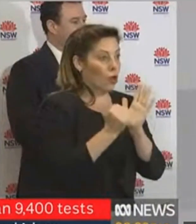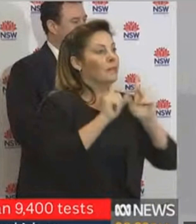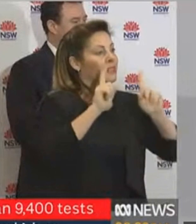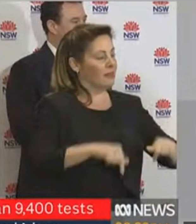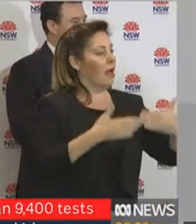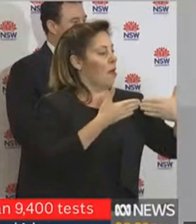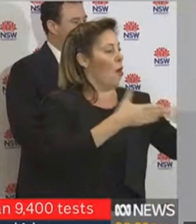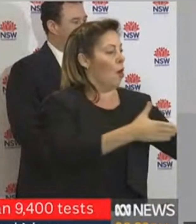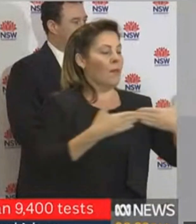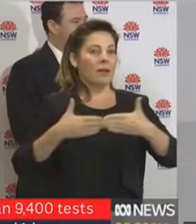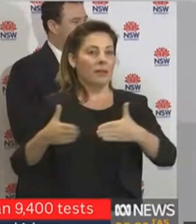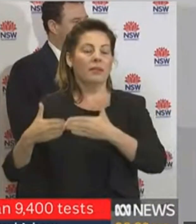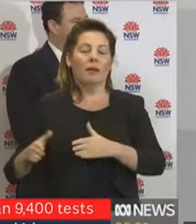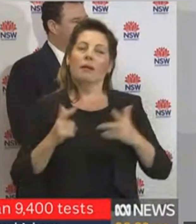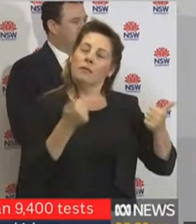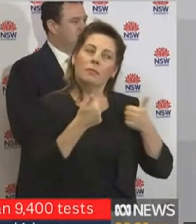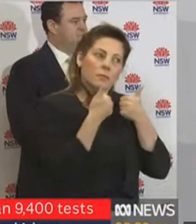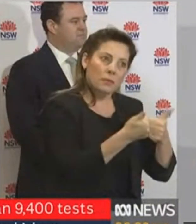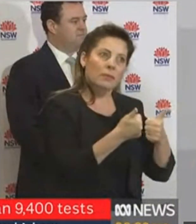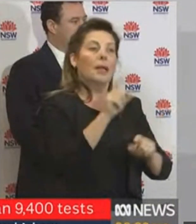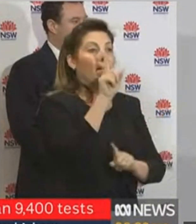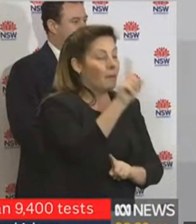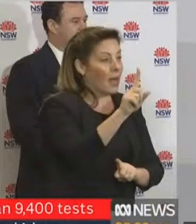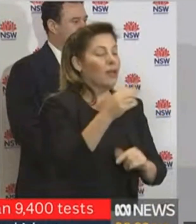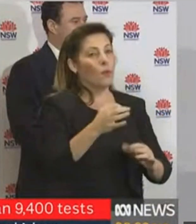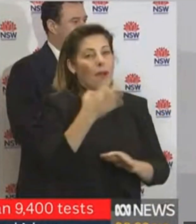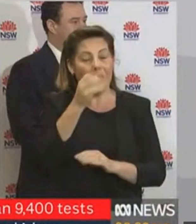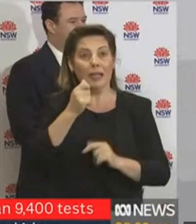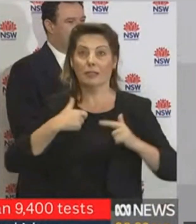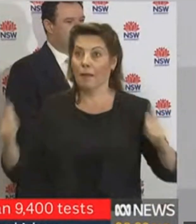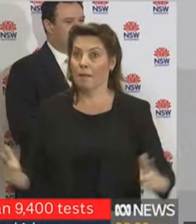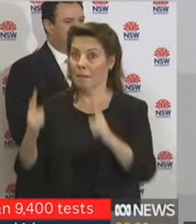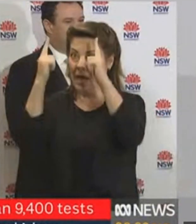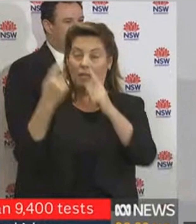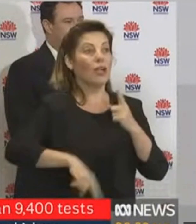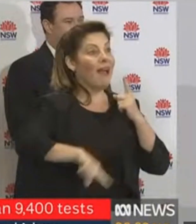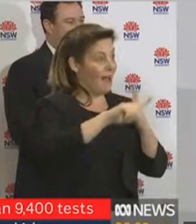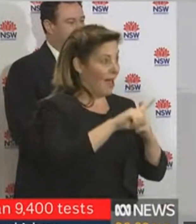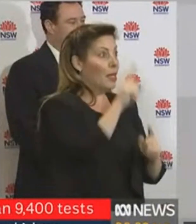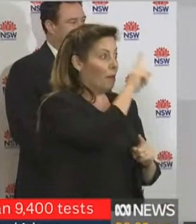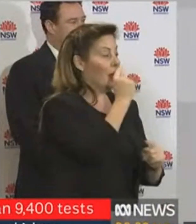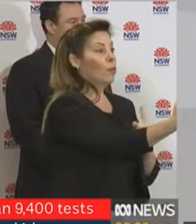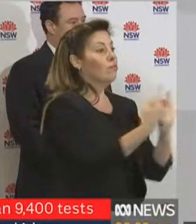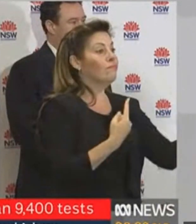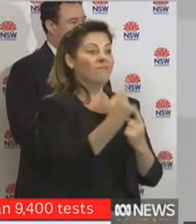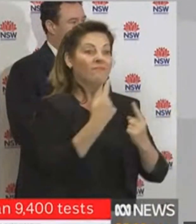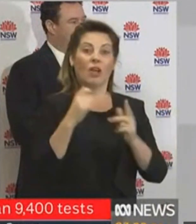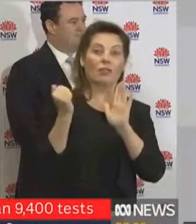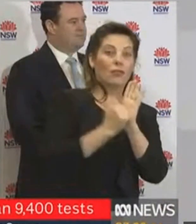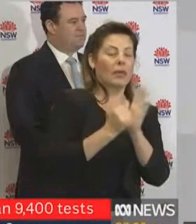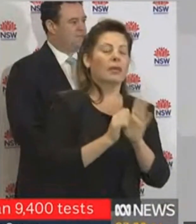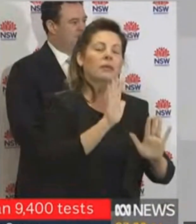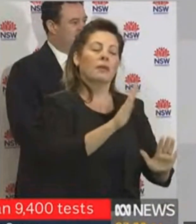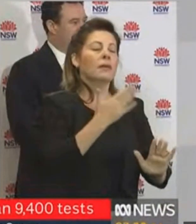of those stores but also the customers to make sure you practice good social distancing when you're in those stores. Make sure you wash your hands before and after,